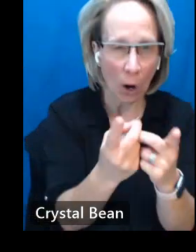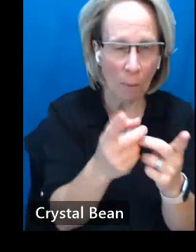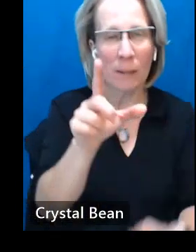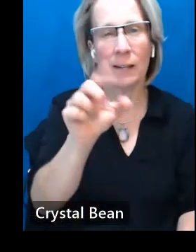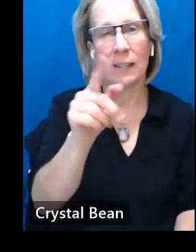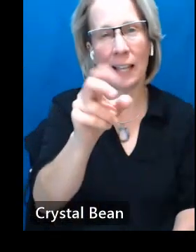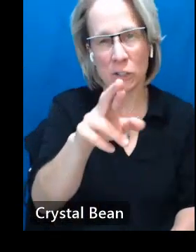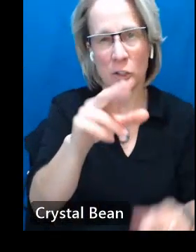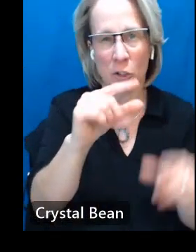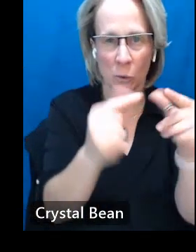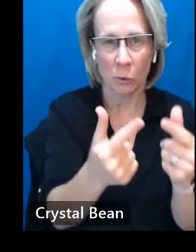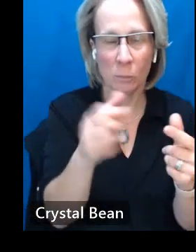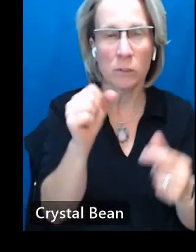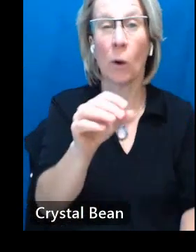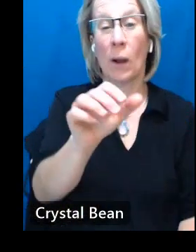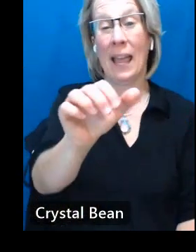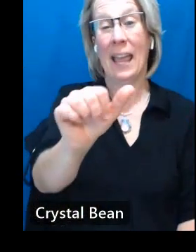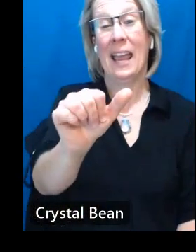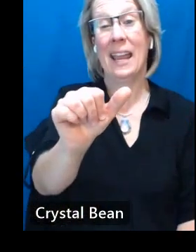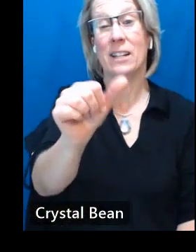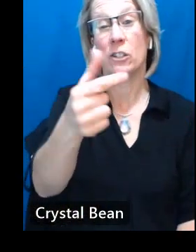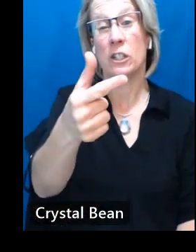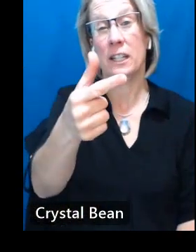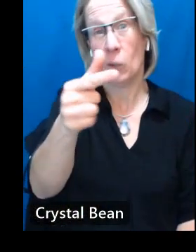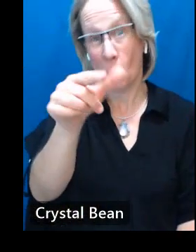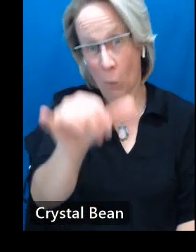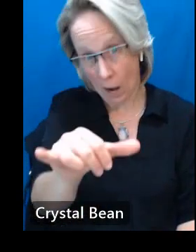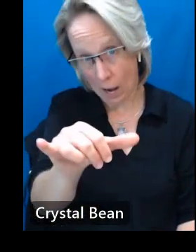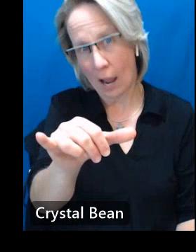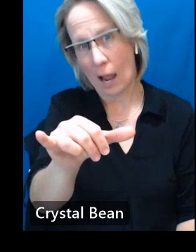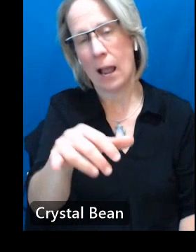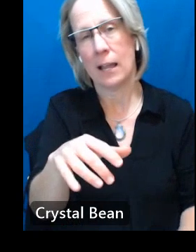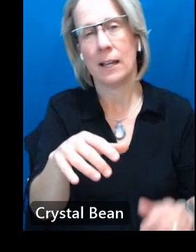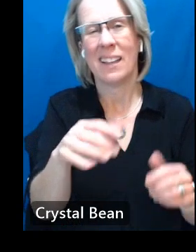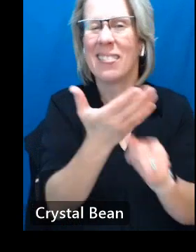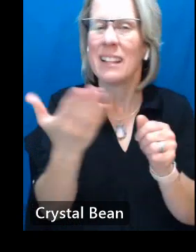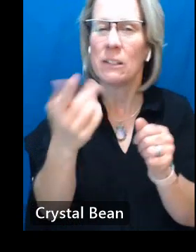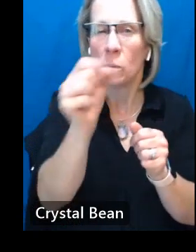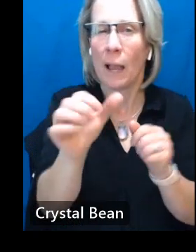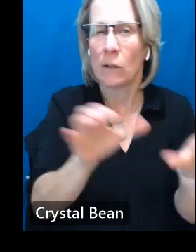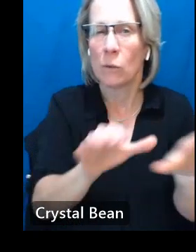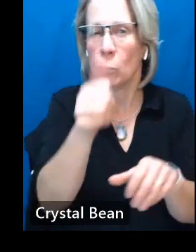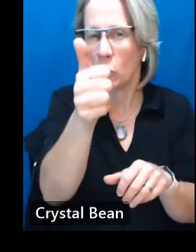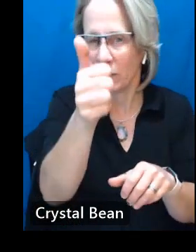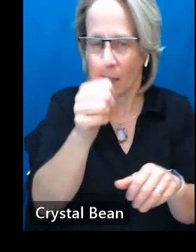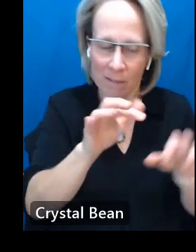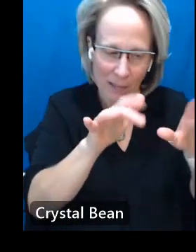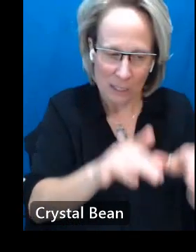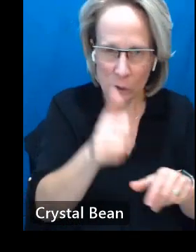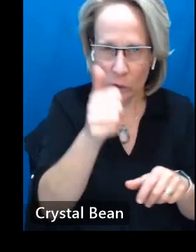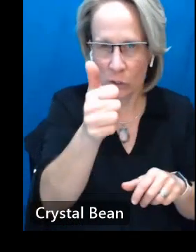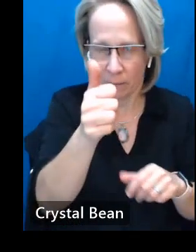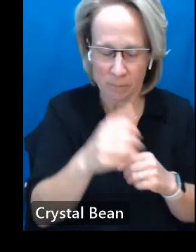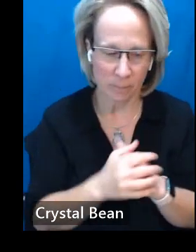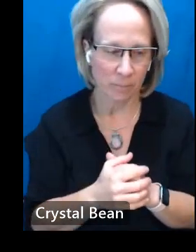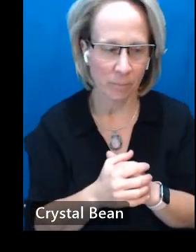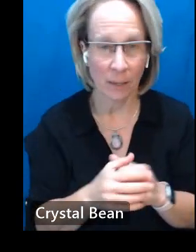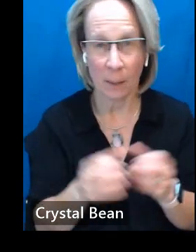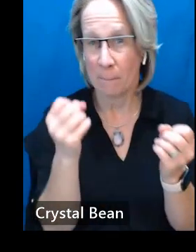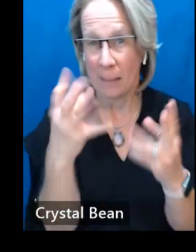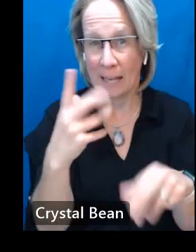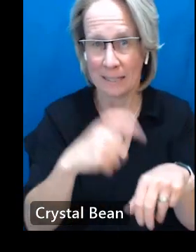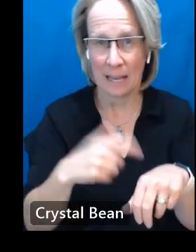AGY entry type, right? Those things that you can do yourself. No, many times we get bars